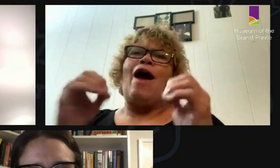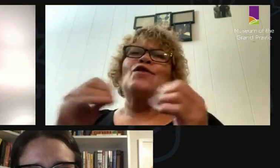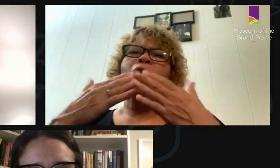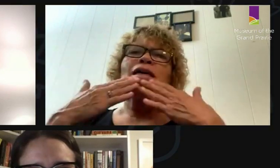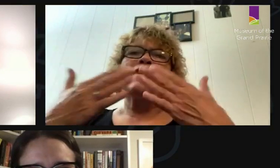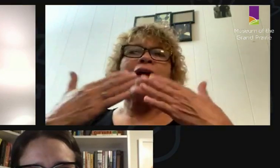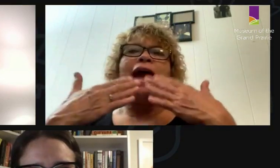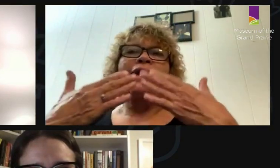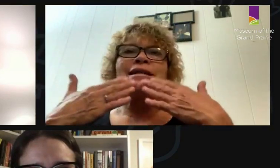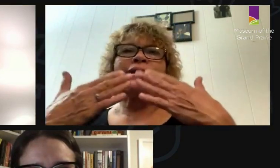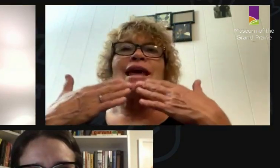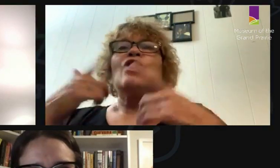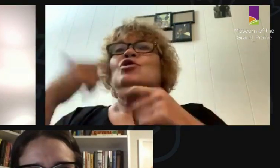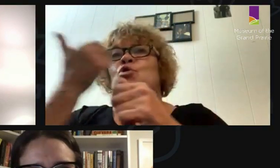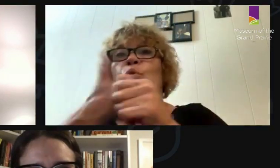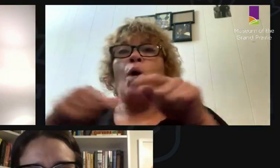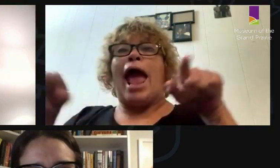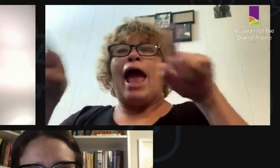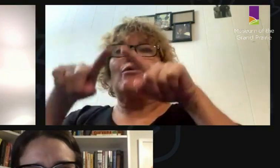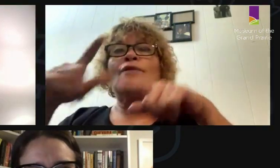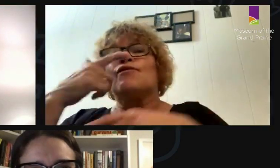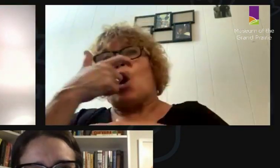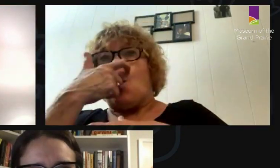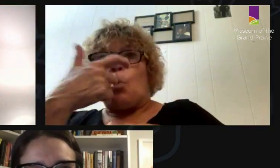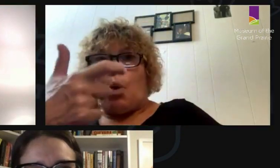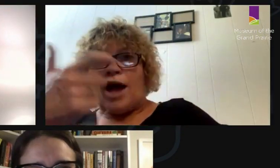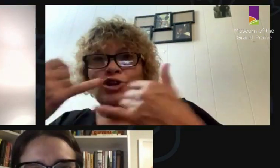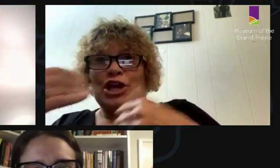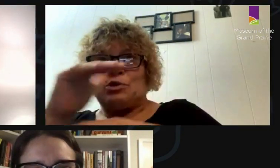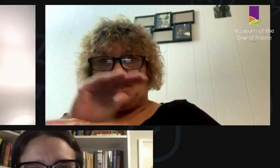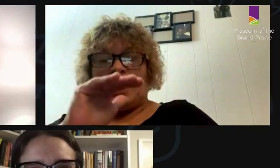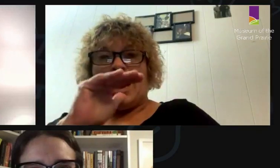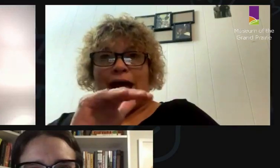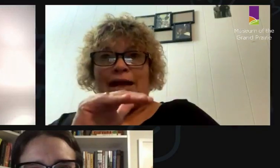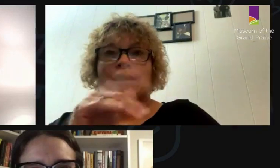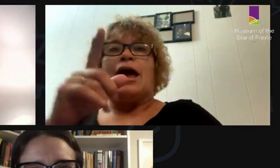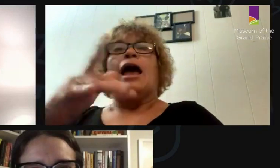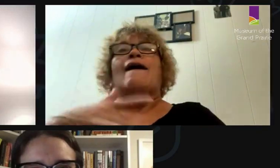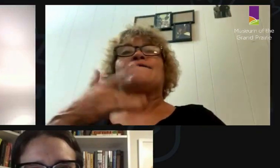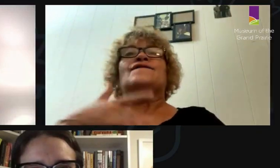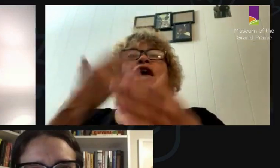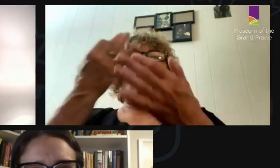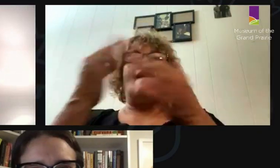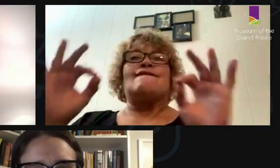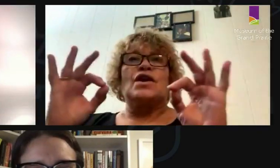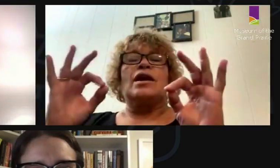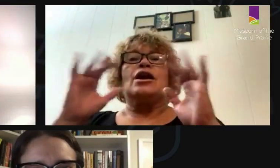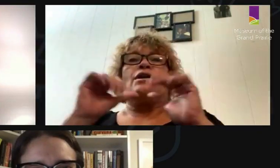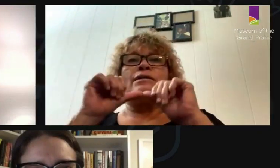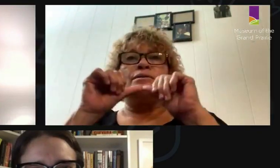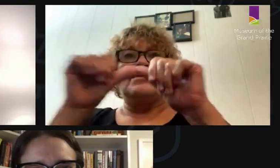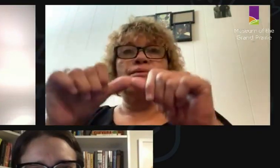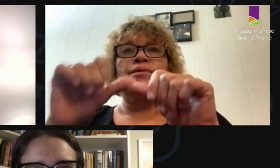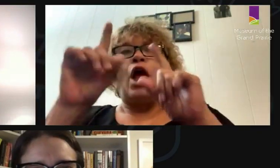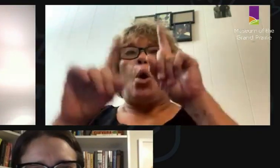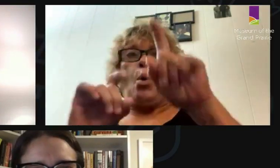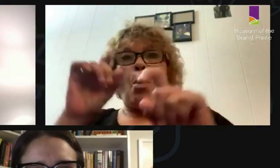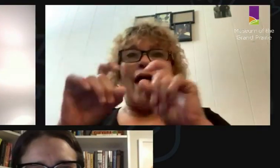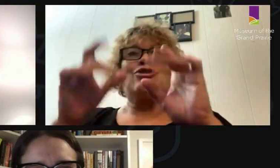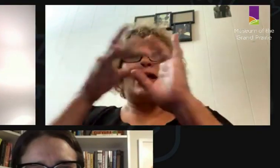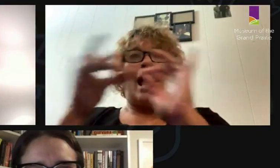to everybody for tuning in tonight. Feel free to continue to leave questions or comments